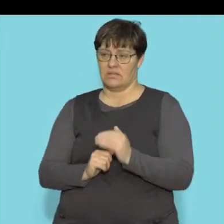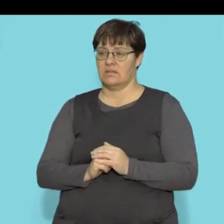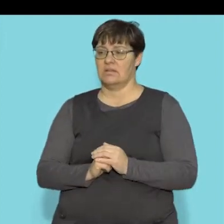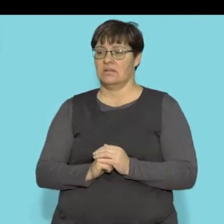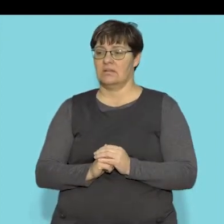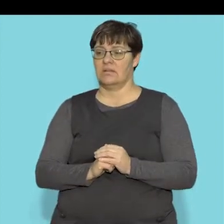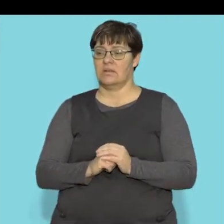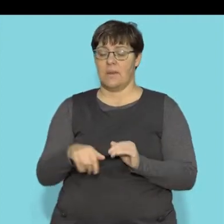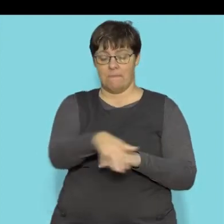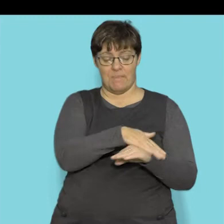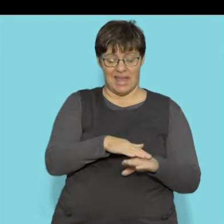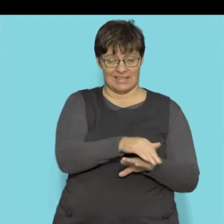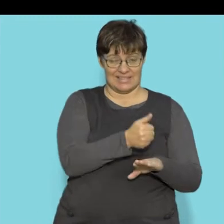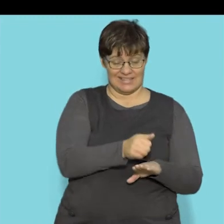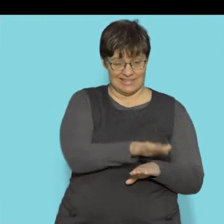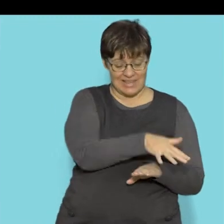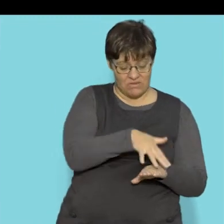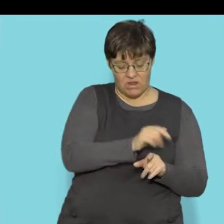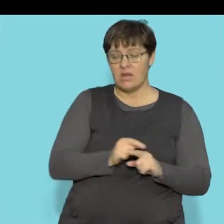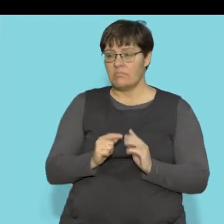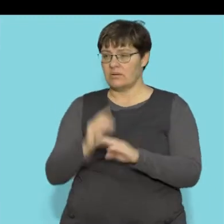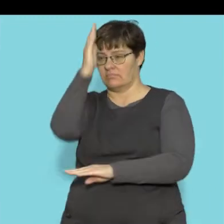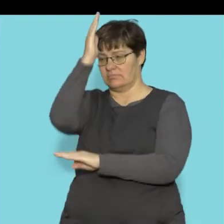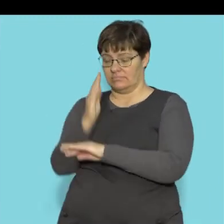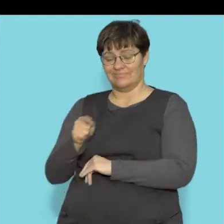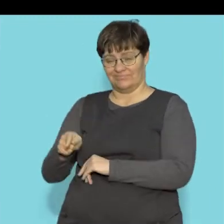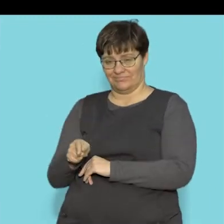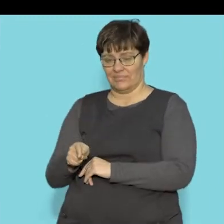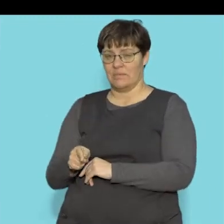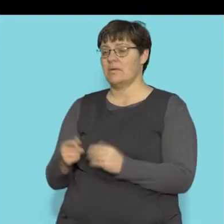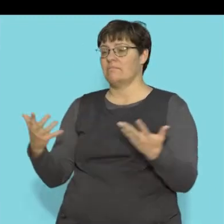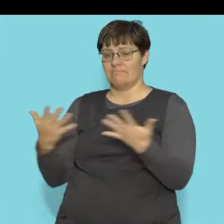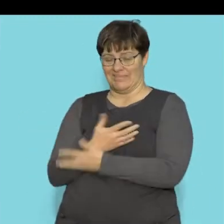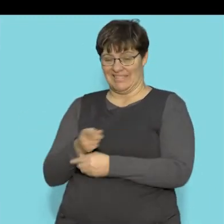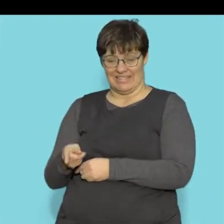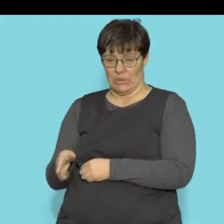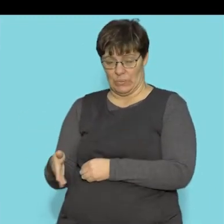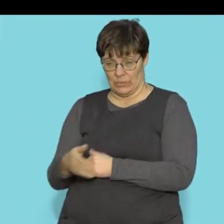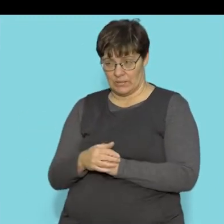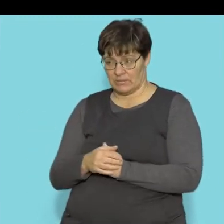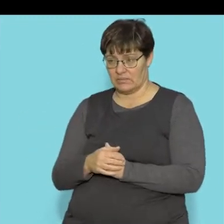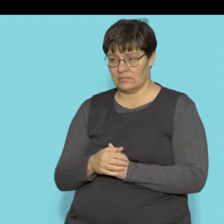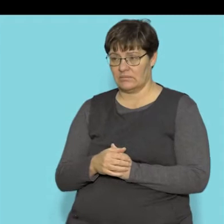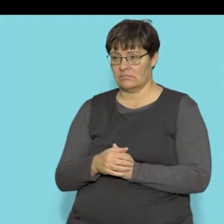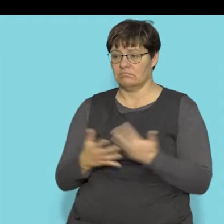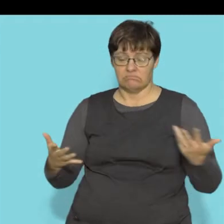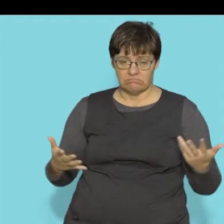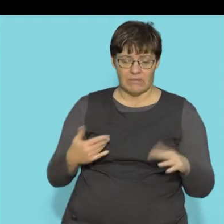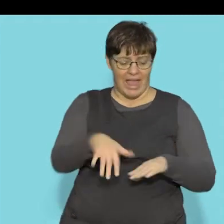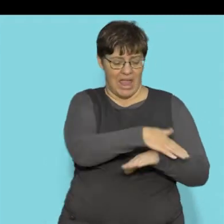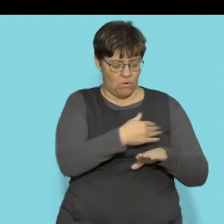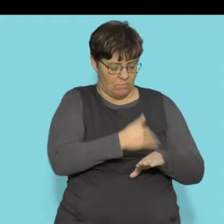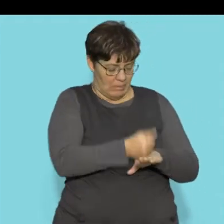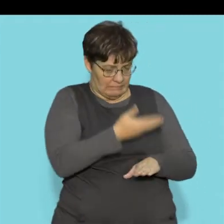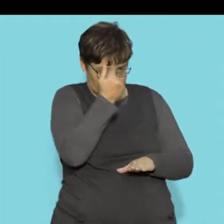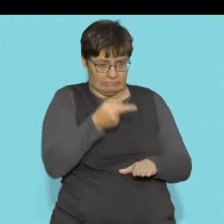times the area of my base multiplied by my perpendicular height, which is my missing piece of information. But what